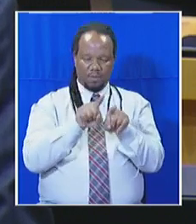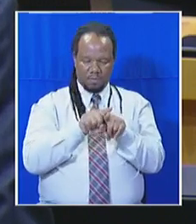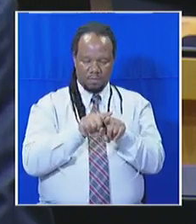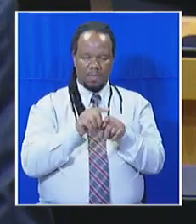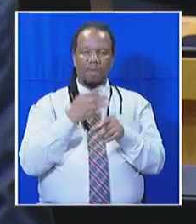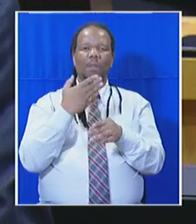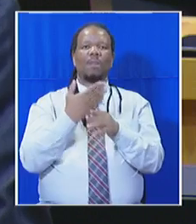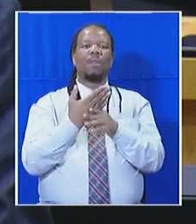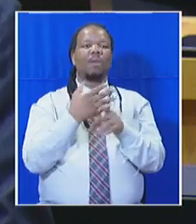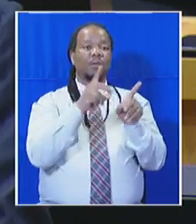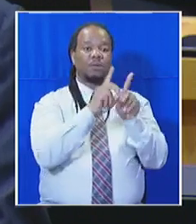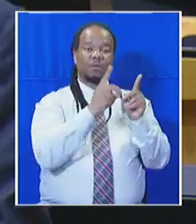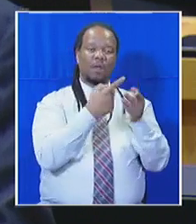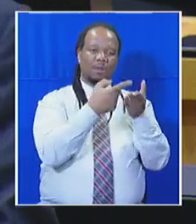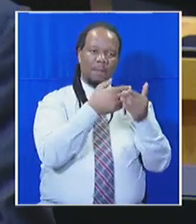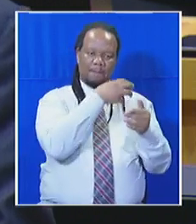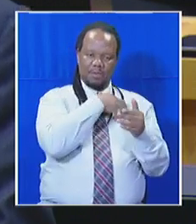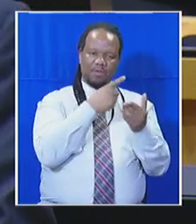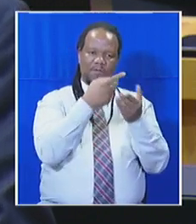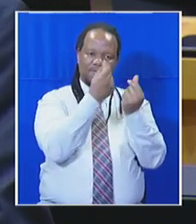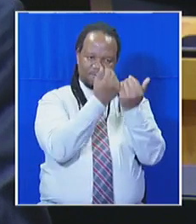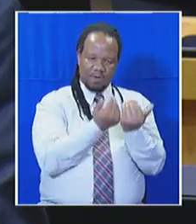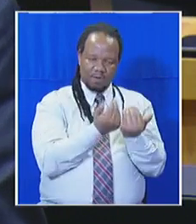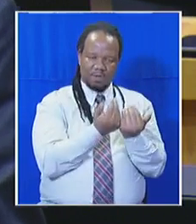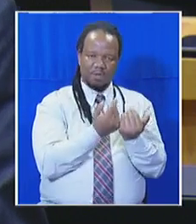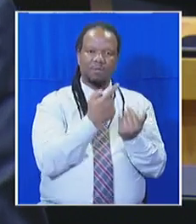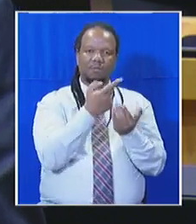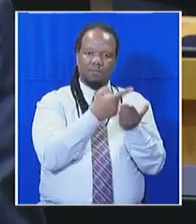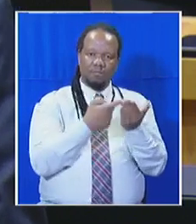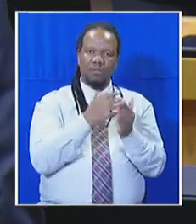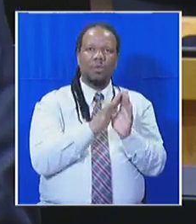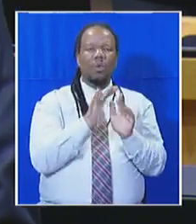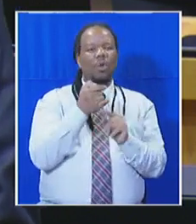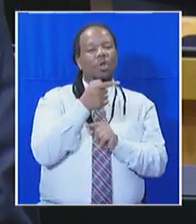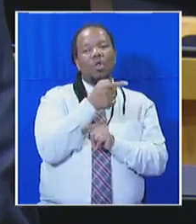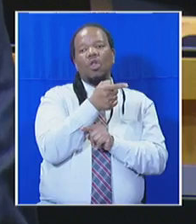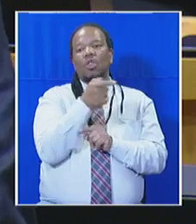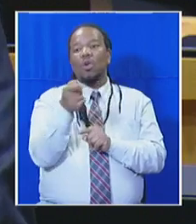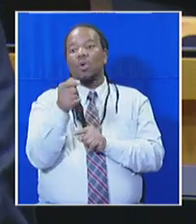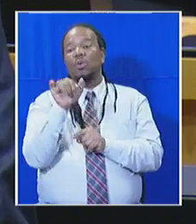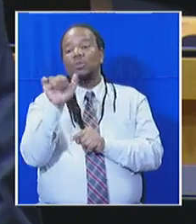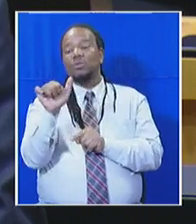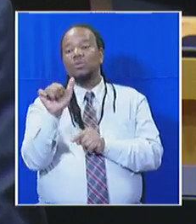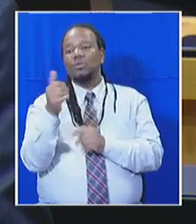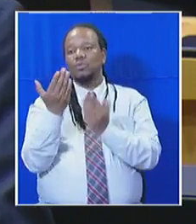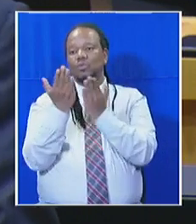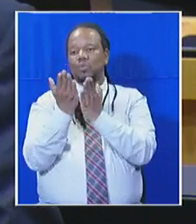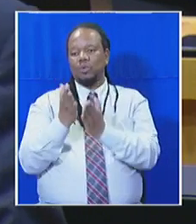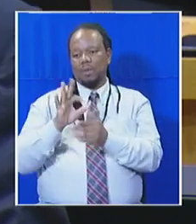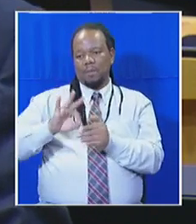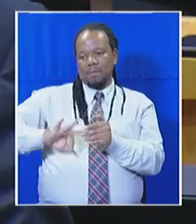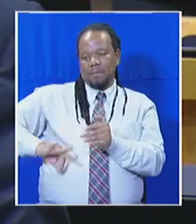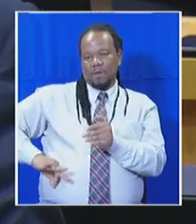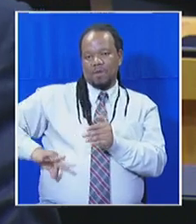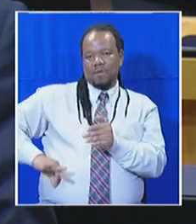of Finance to actually identify those who benefited from NSFAS who are supposed to